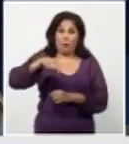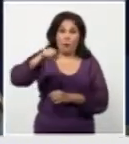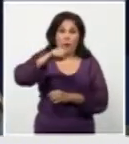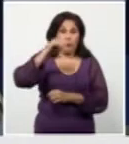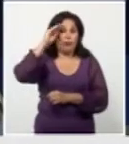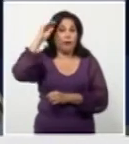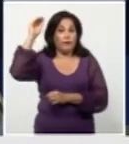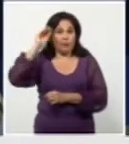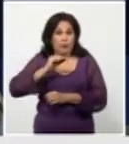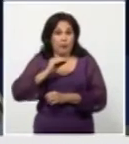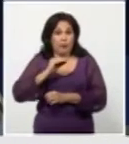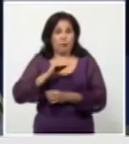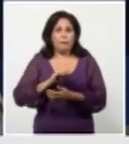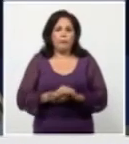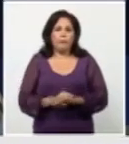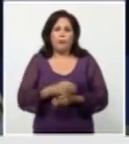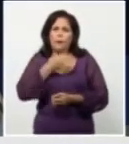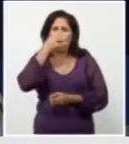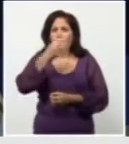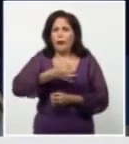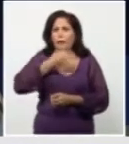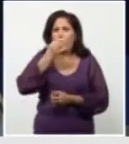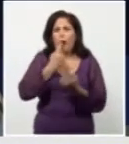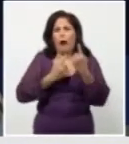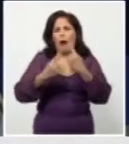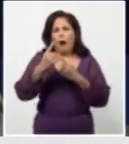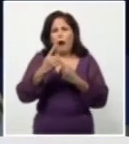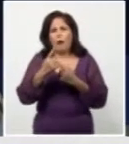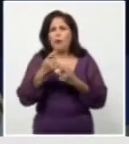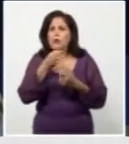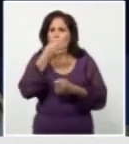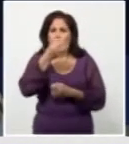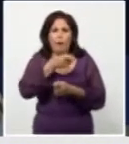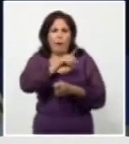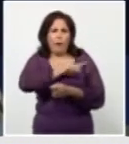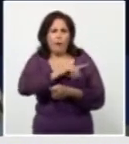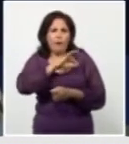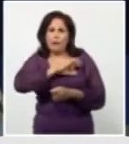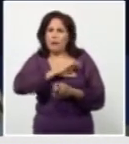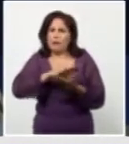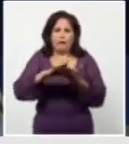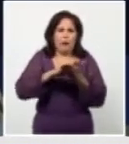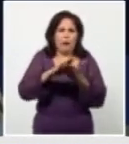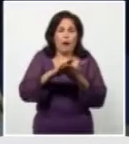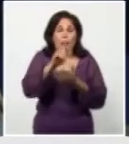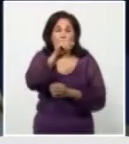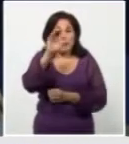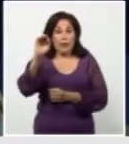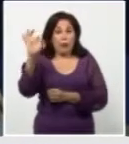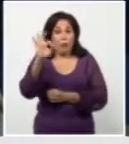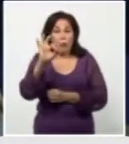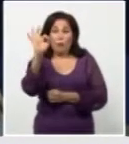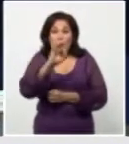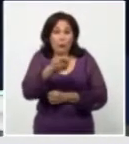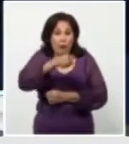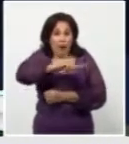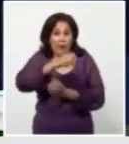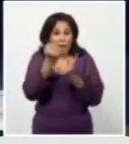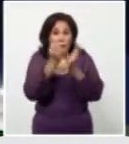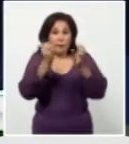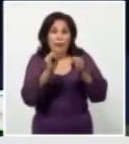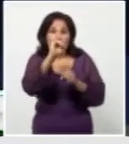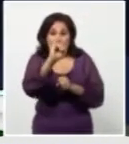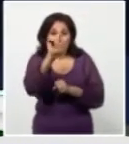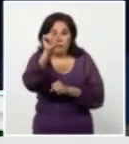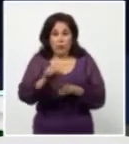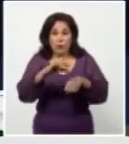100% of the cases, and notice this, 100 of the cases confirmed yesterday were asymptomatic.